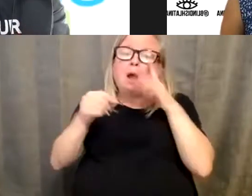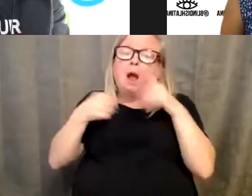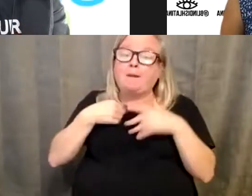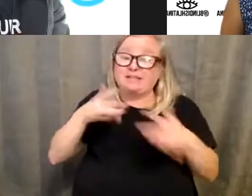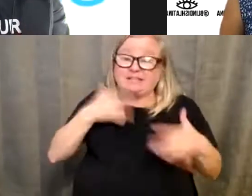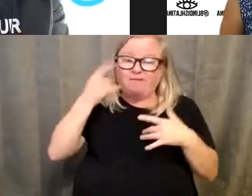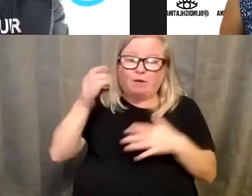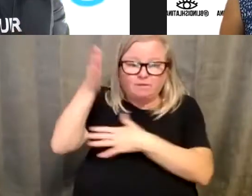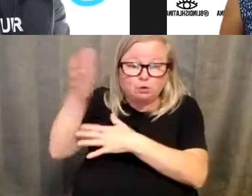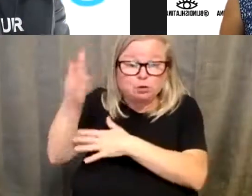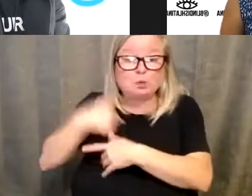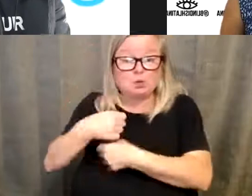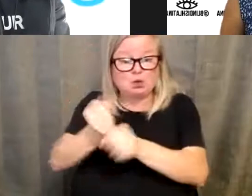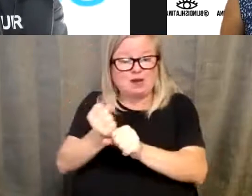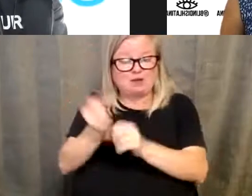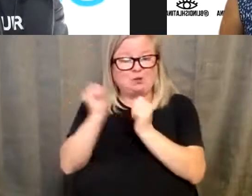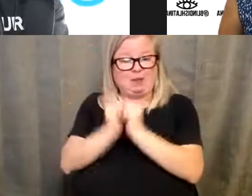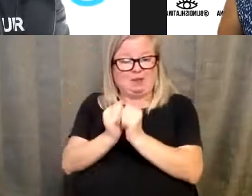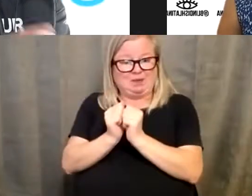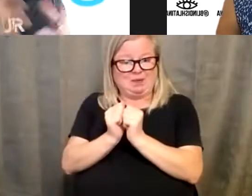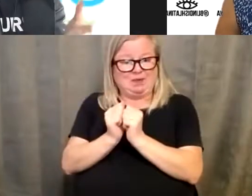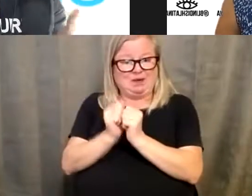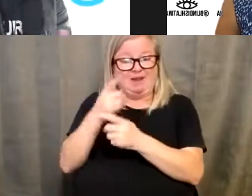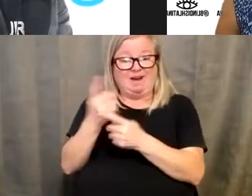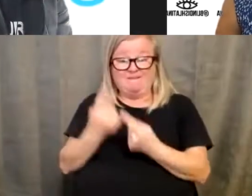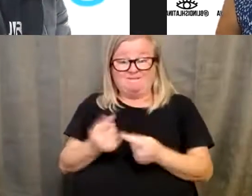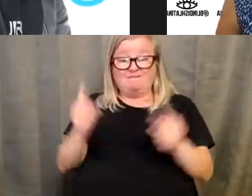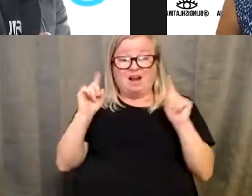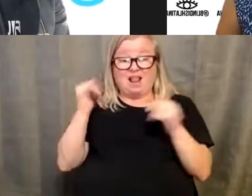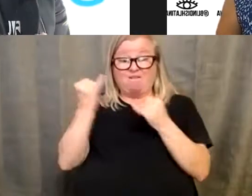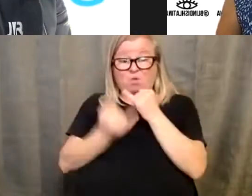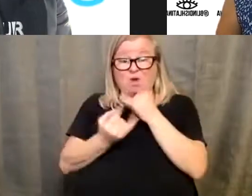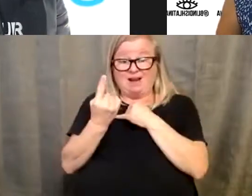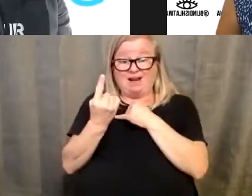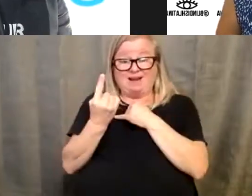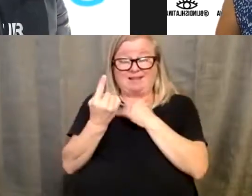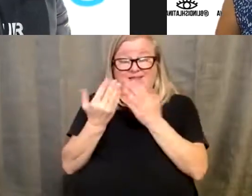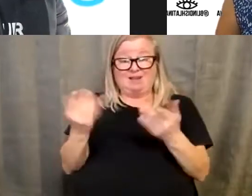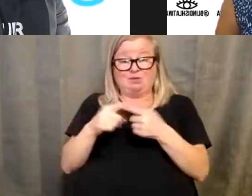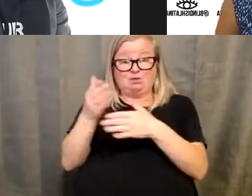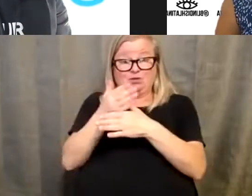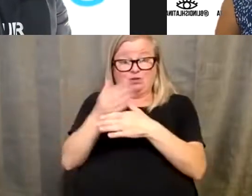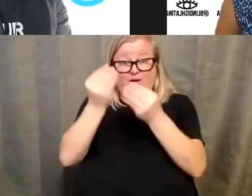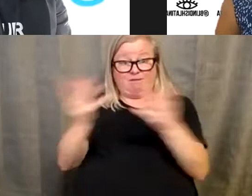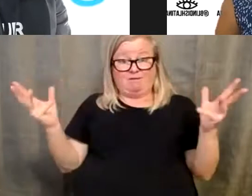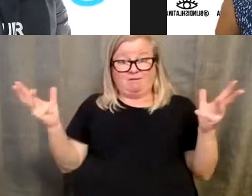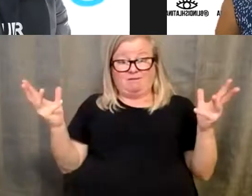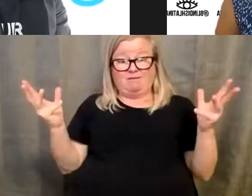be creating together. And then finally, we have one last thing to share with you all.